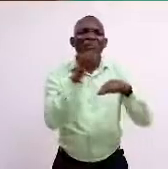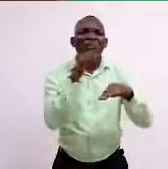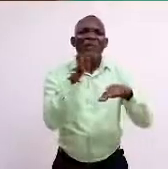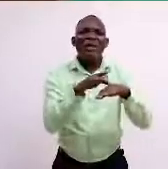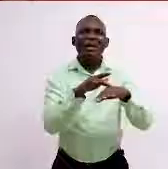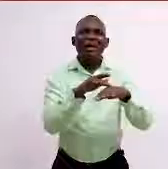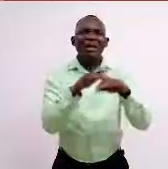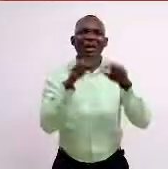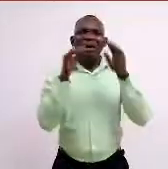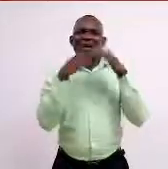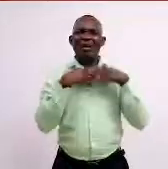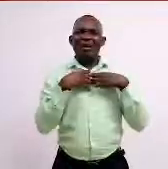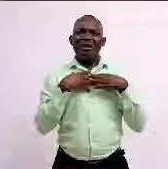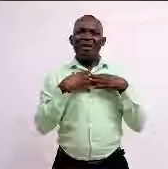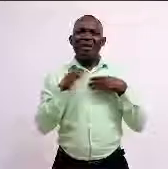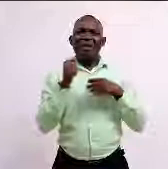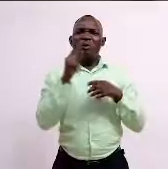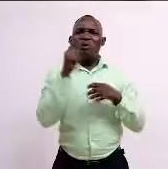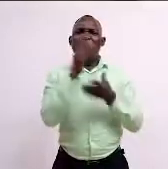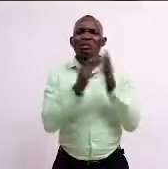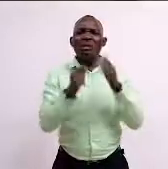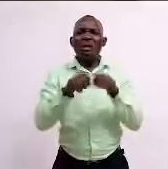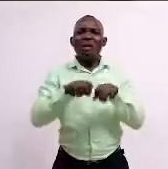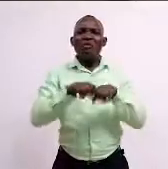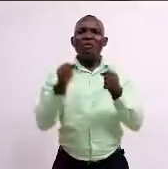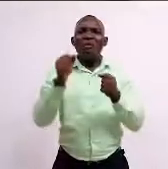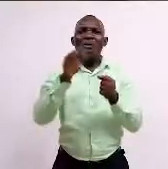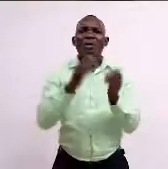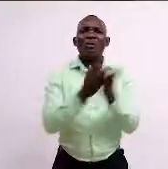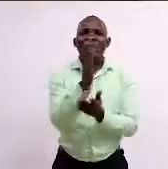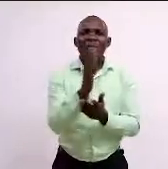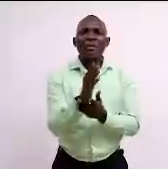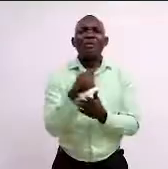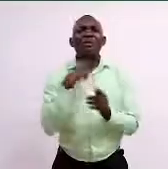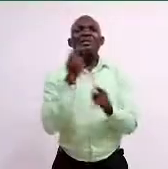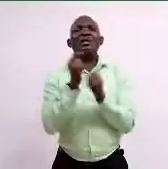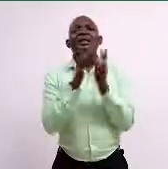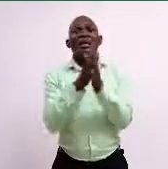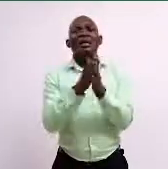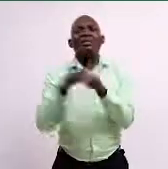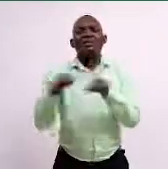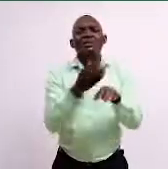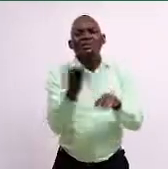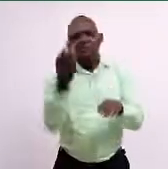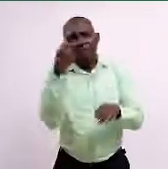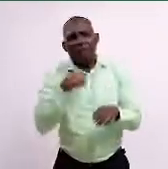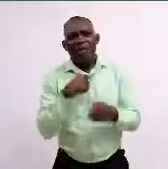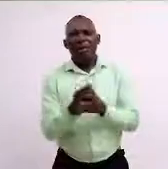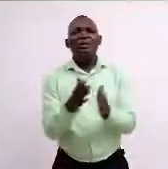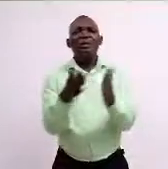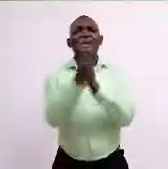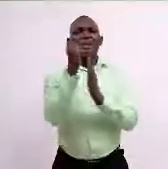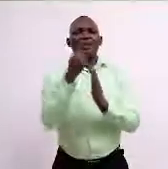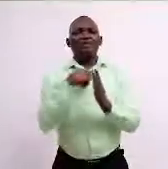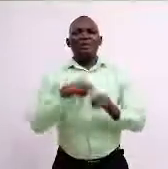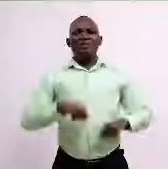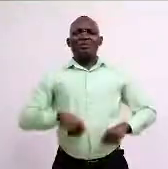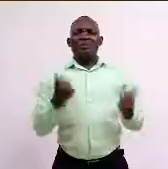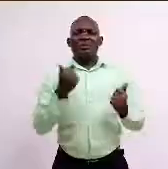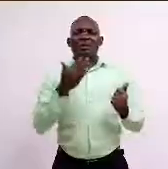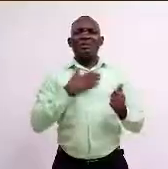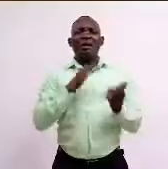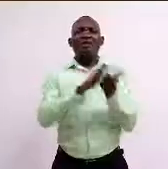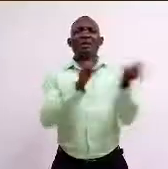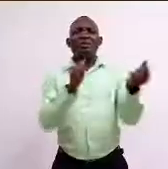touched you? Oh my God. You called violating a child's rights, love. I'm just asking you to do this small thing. You are asking me to deny